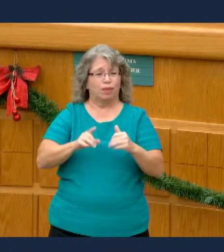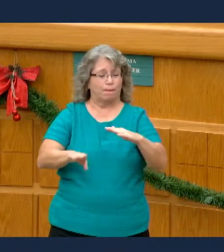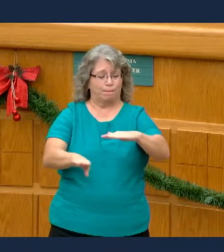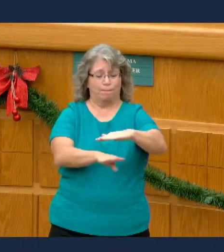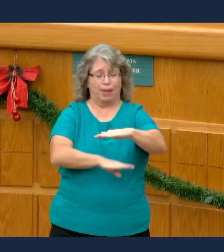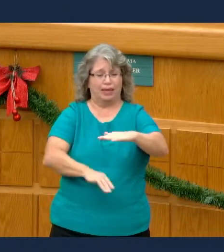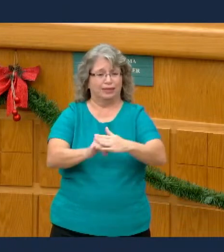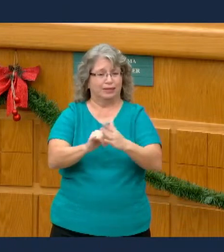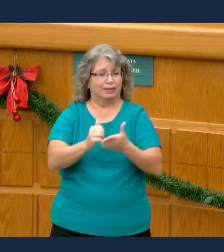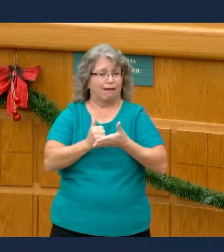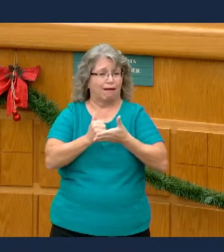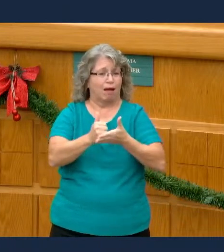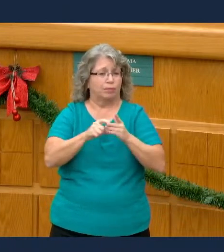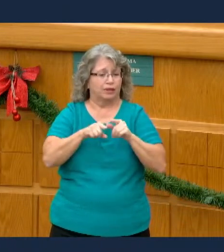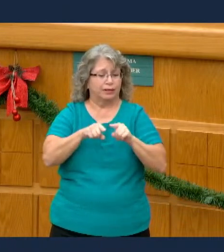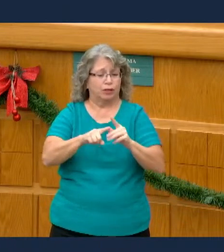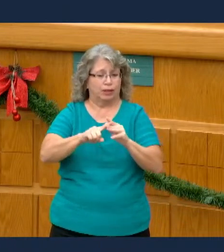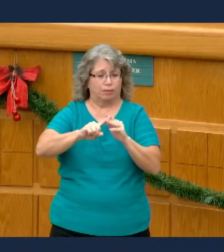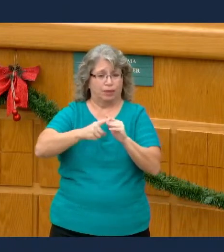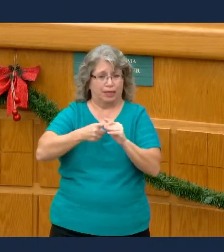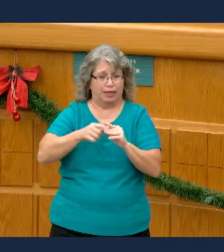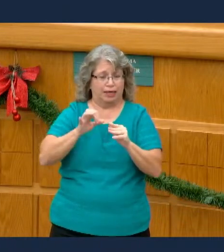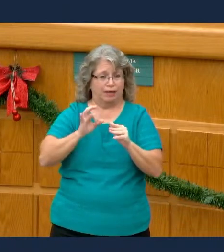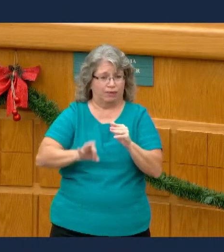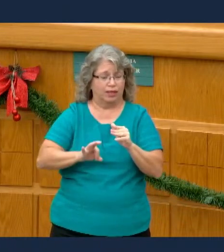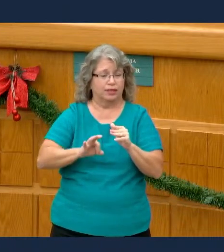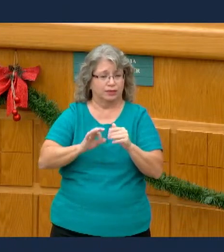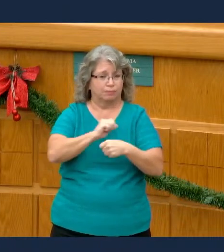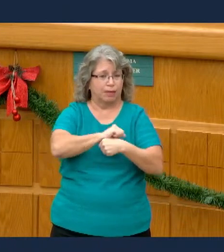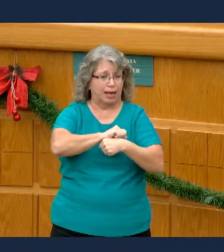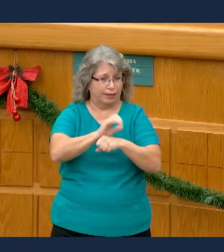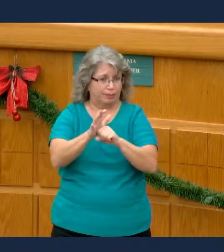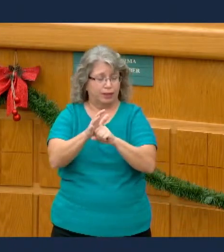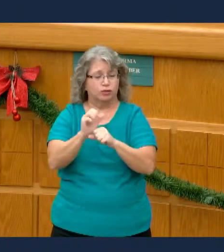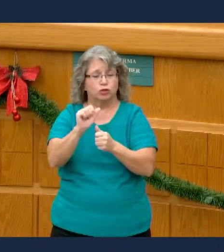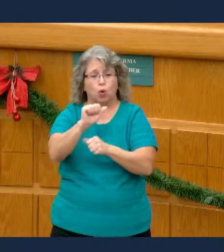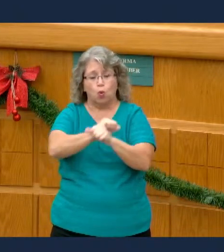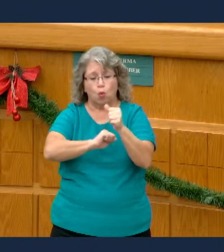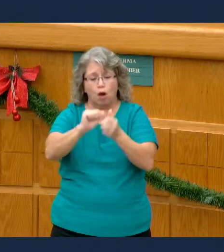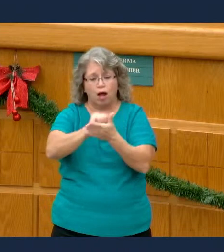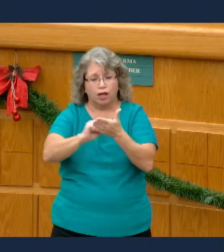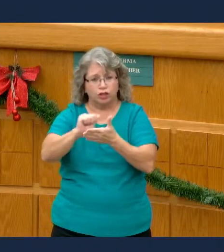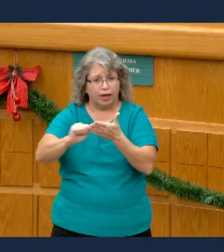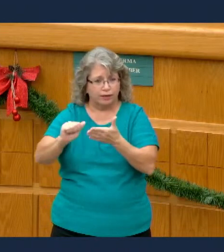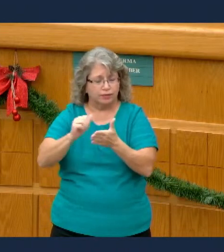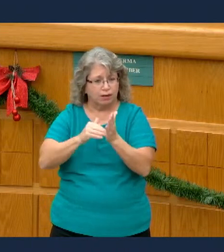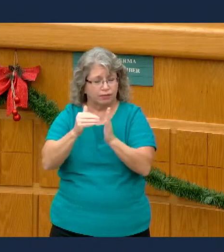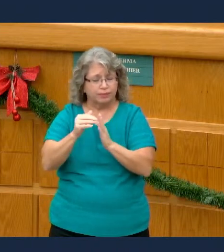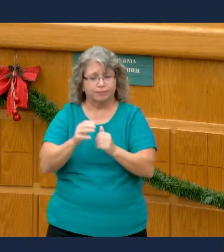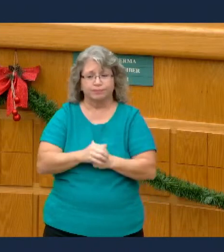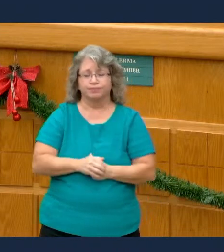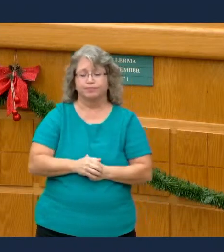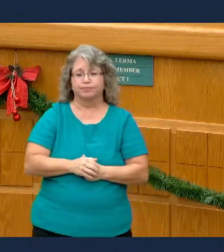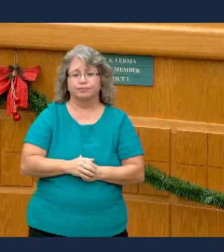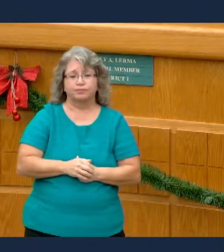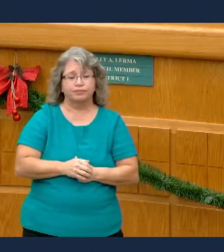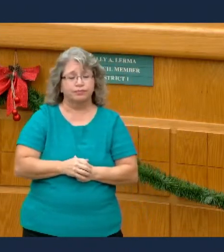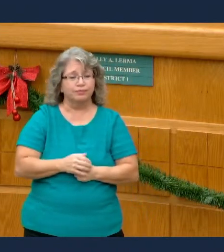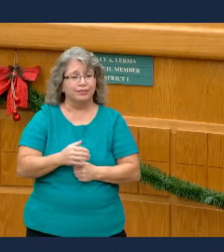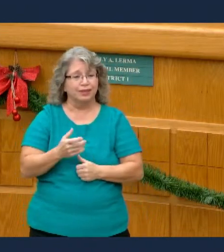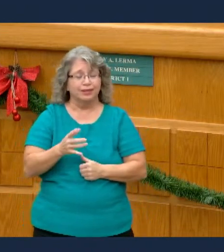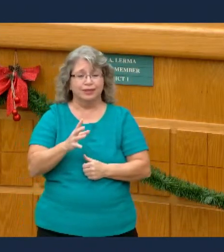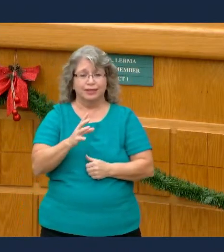fundamentals. They will help us out. So wash your hands often. As far as sick, we're about to go into the